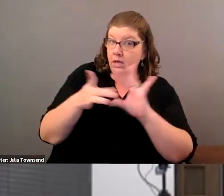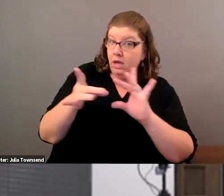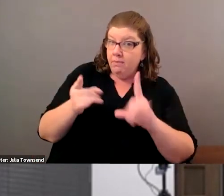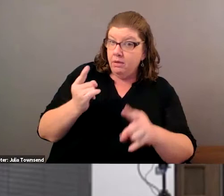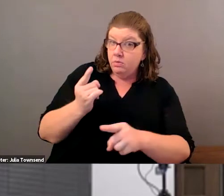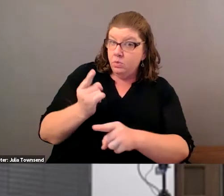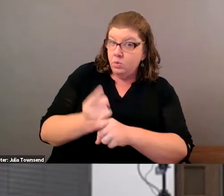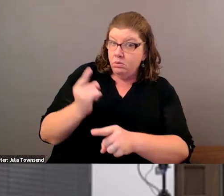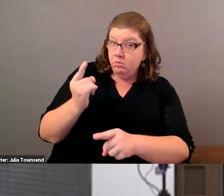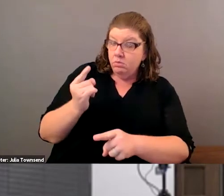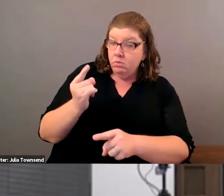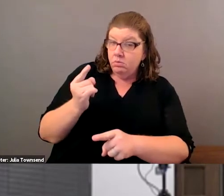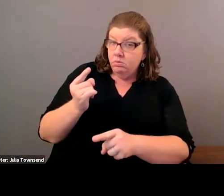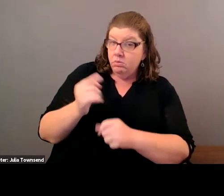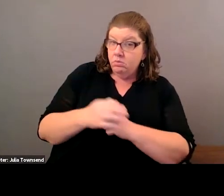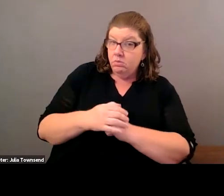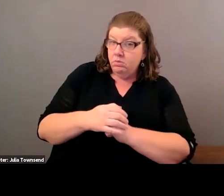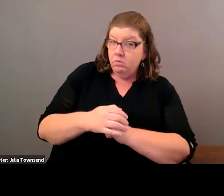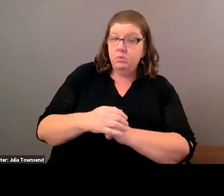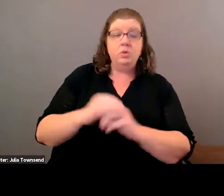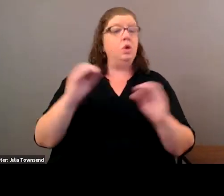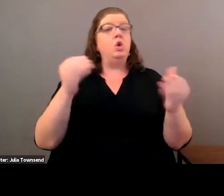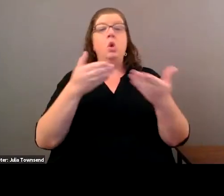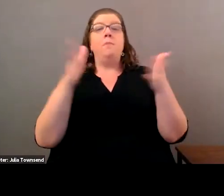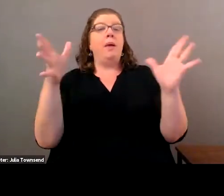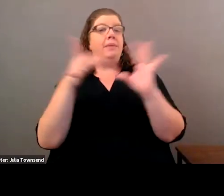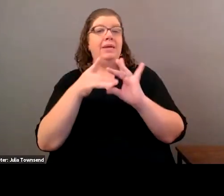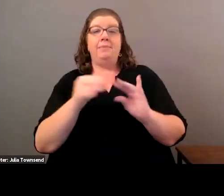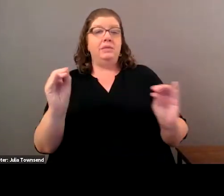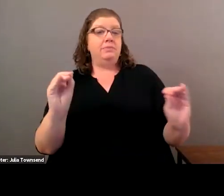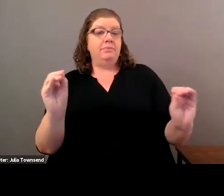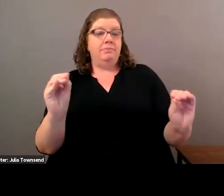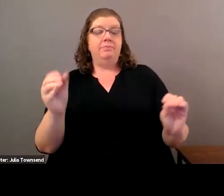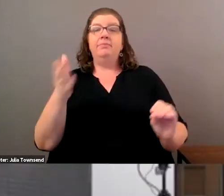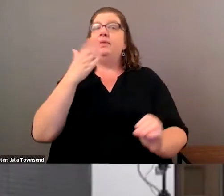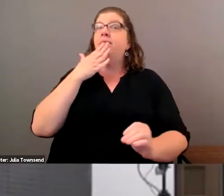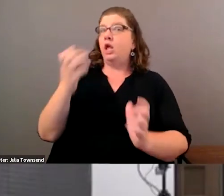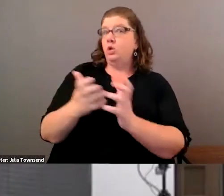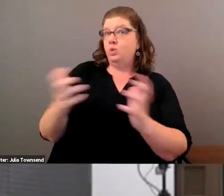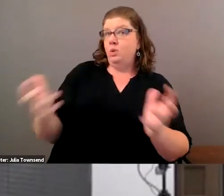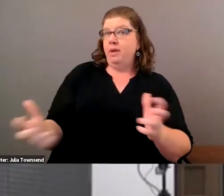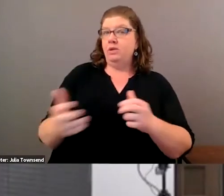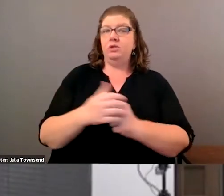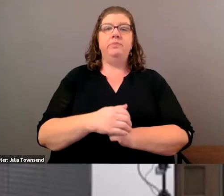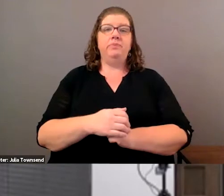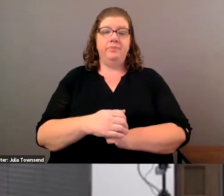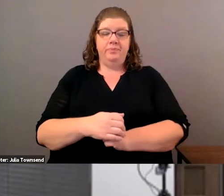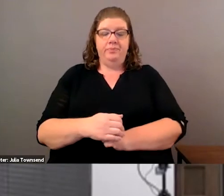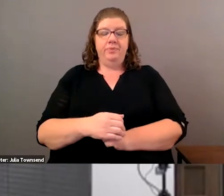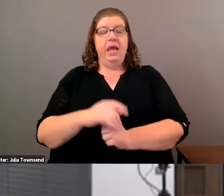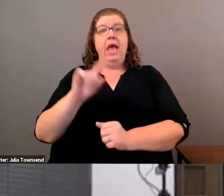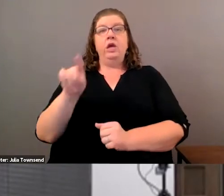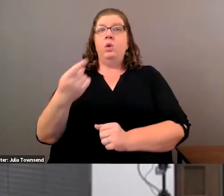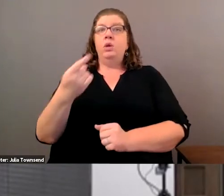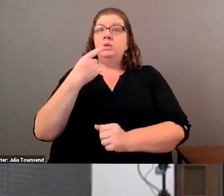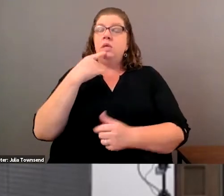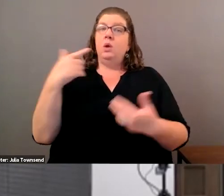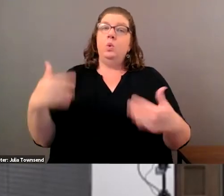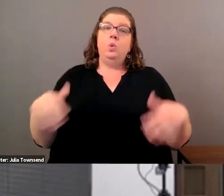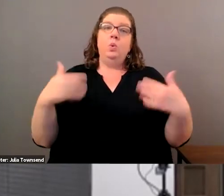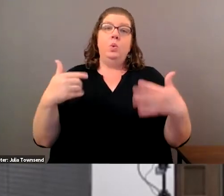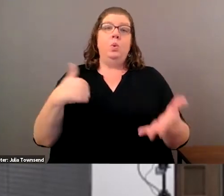item? No public comment on this item. Thank you so much. Well, I can only say that we